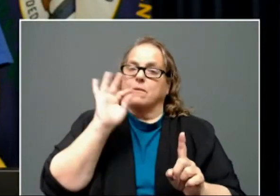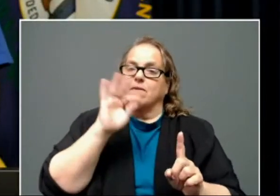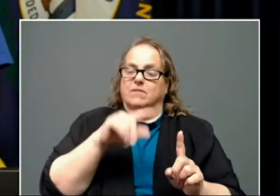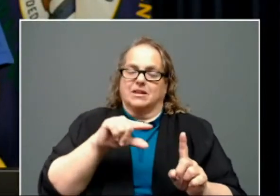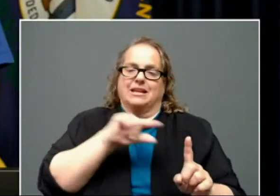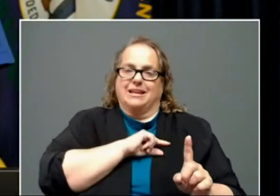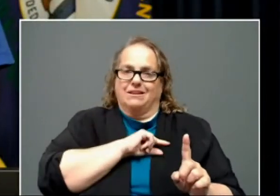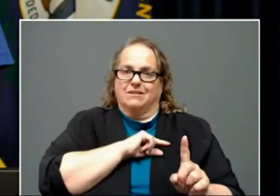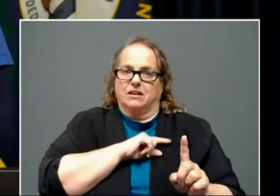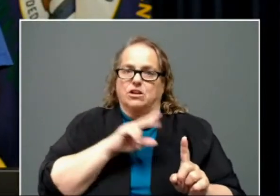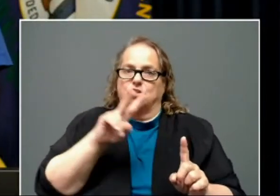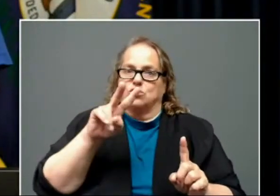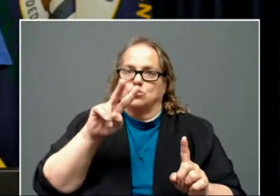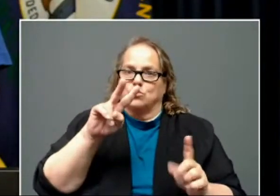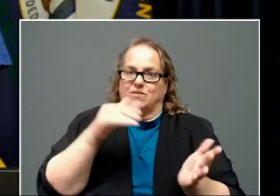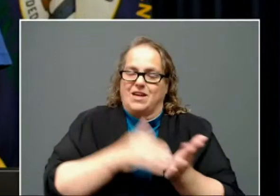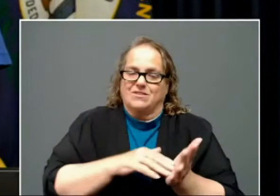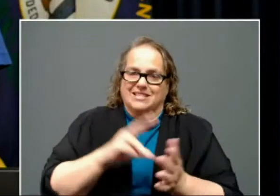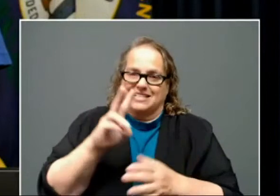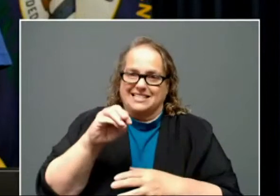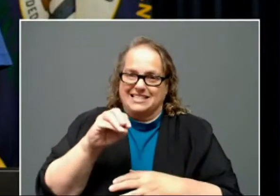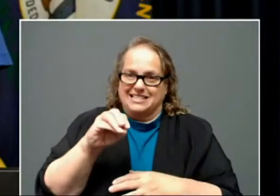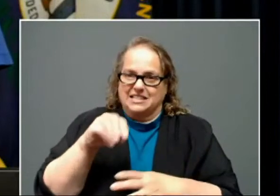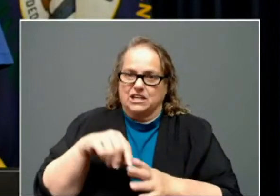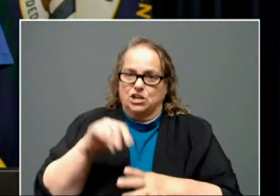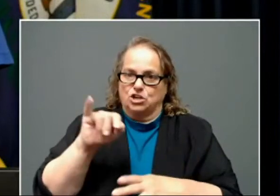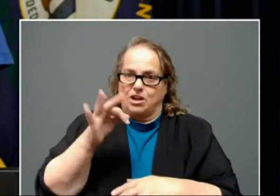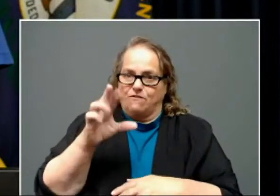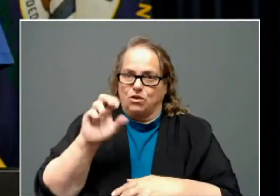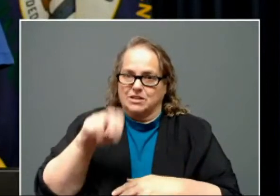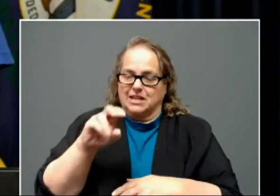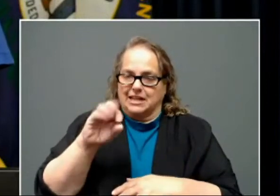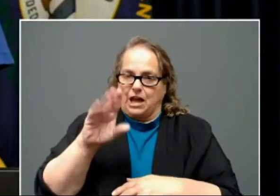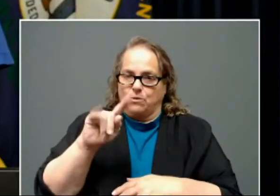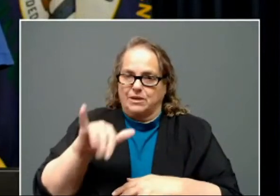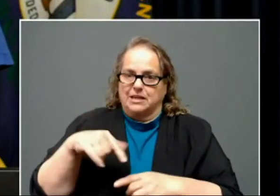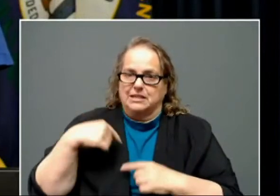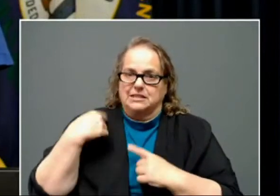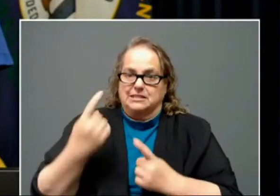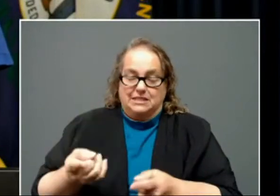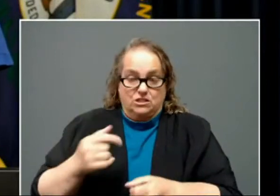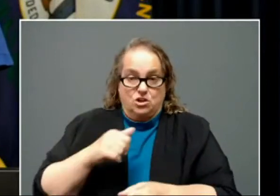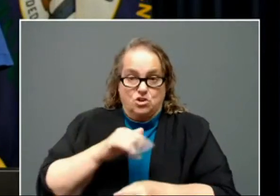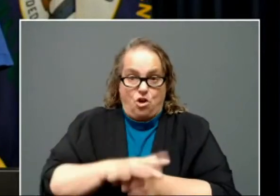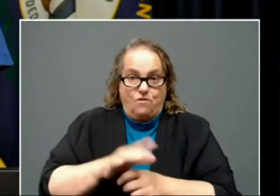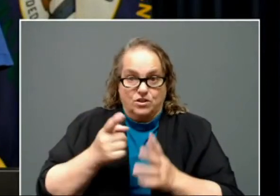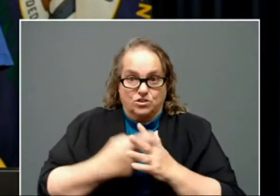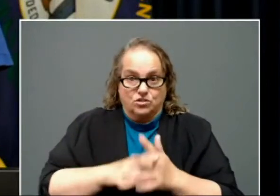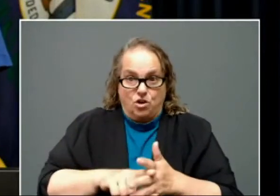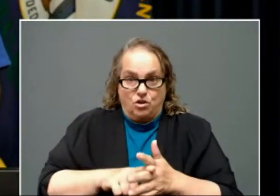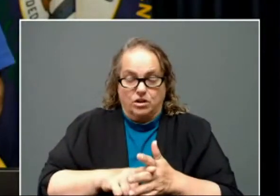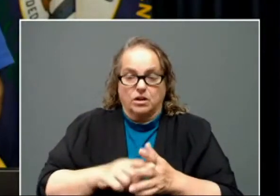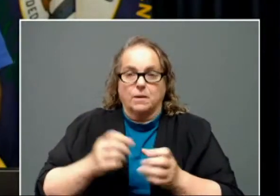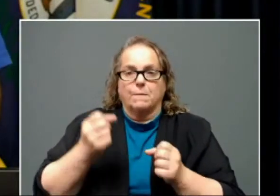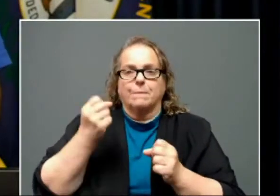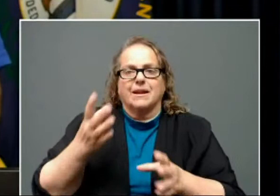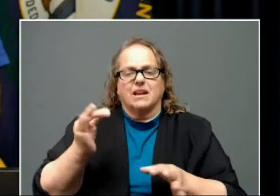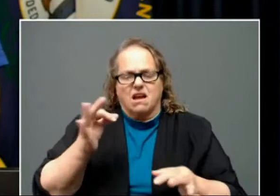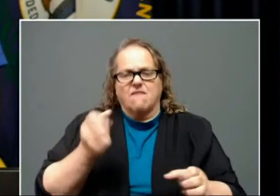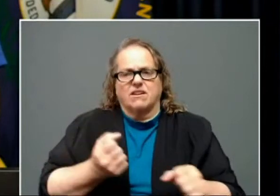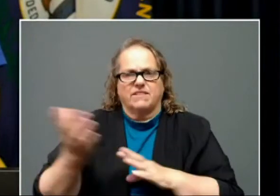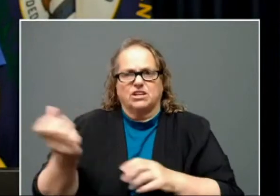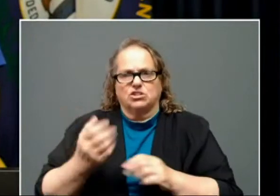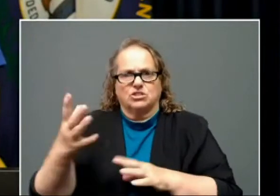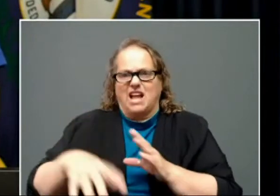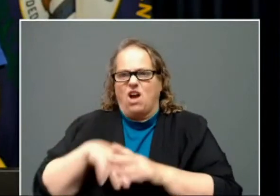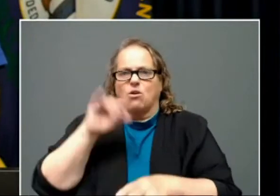judgments in Jefferson County since the pandemic started, which is an untold fraction of the number of evictions occurring throughout the state. Activists and